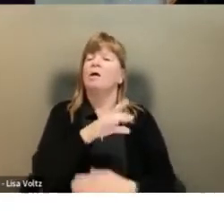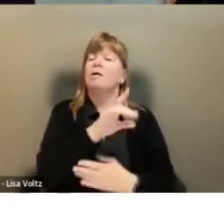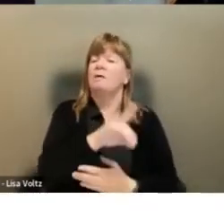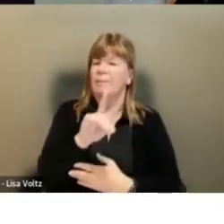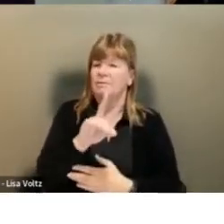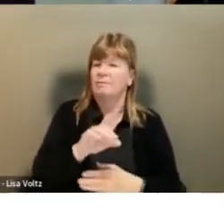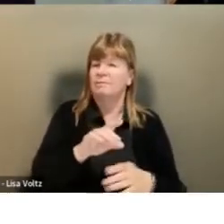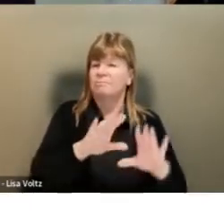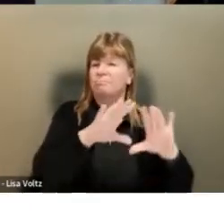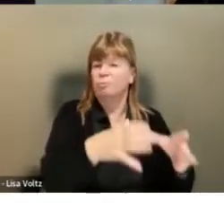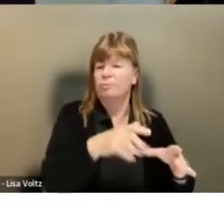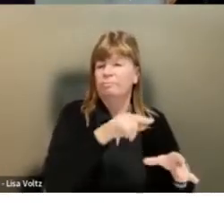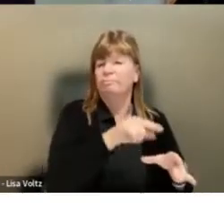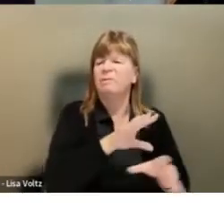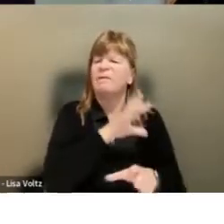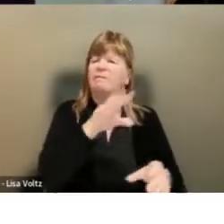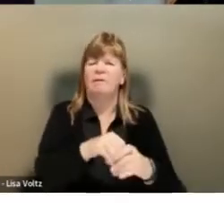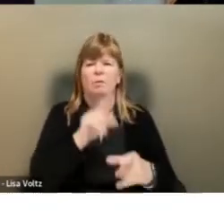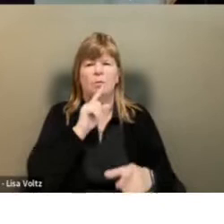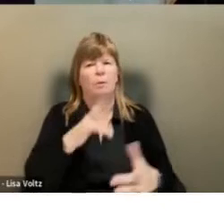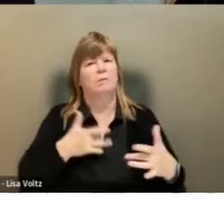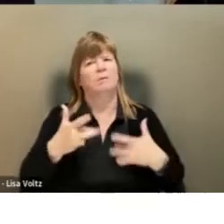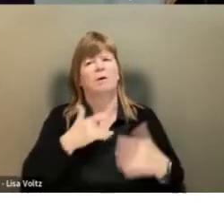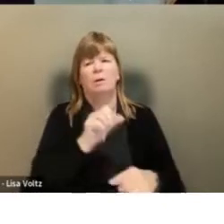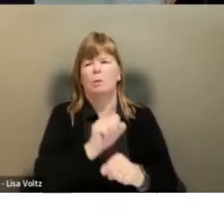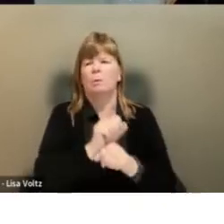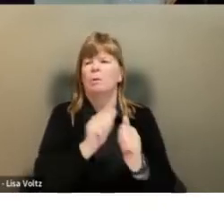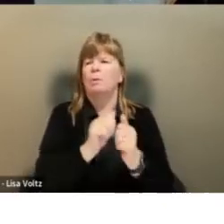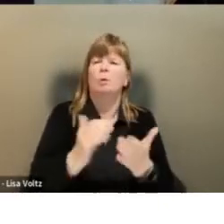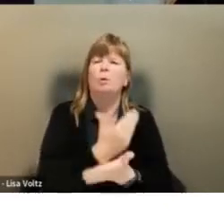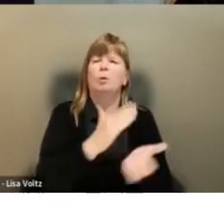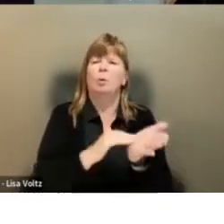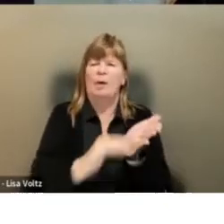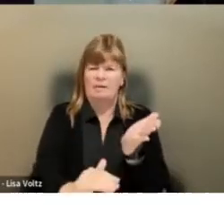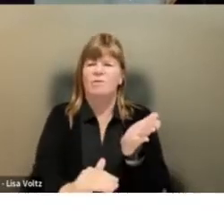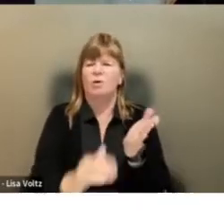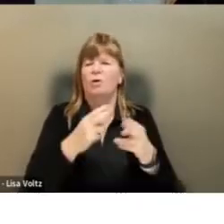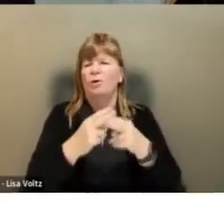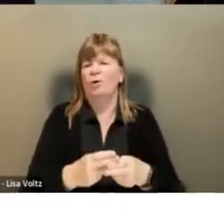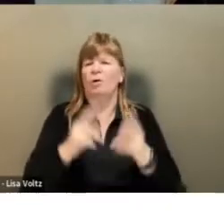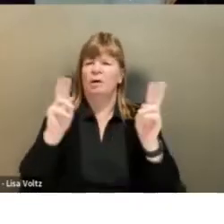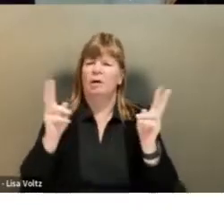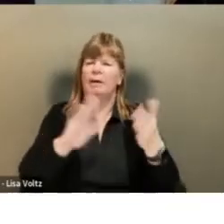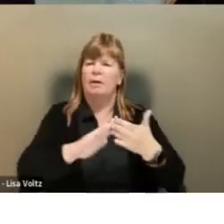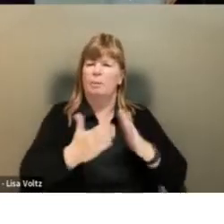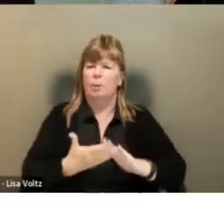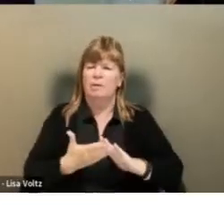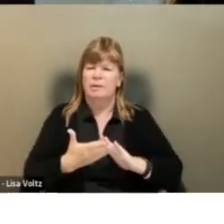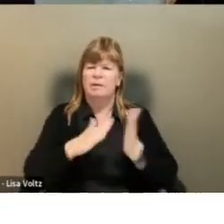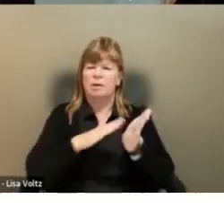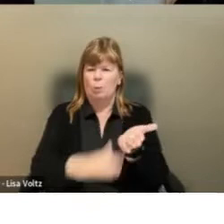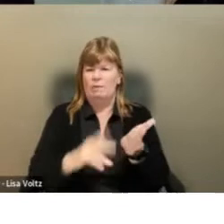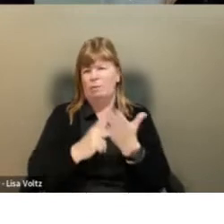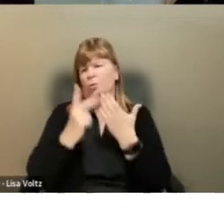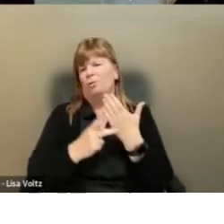Division is engaged in some really exciting work with a new waiver called the Community Waiver Program